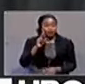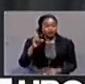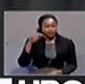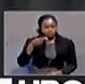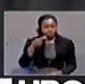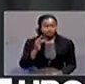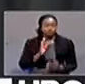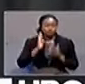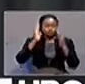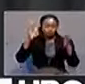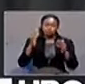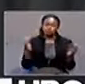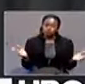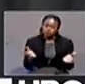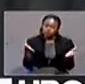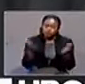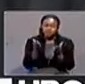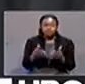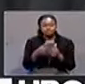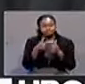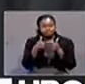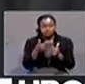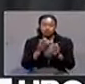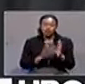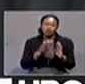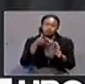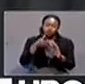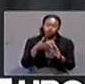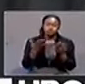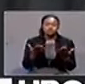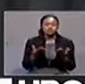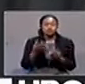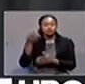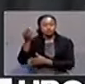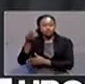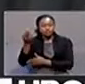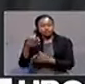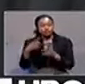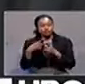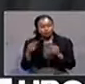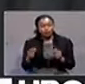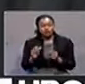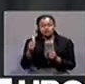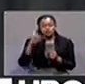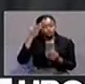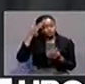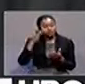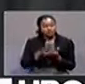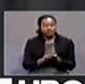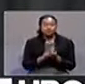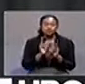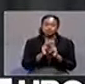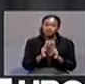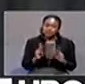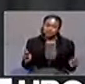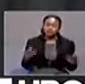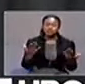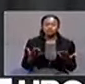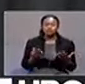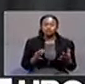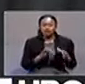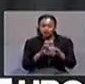promoted ecumenical approach to evangelism. He believed in peace,